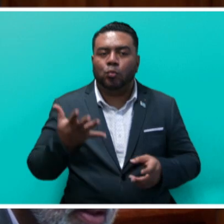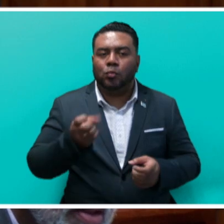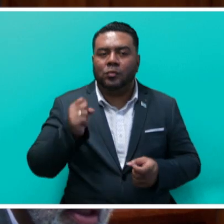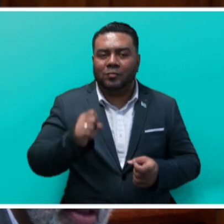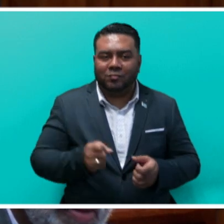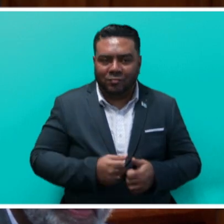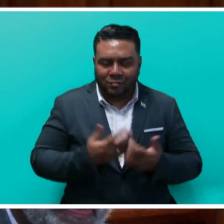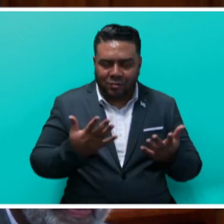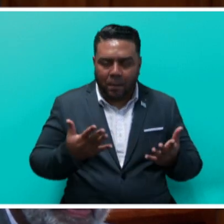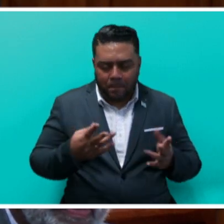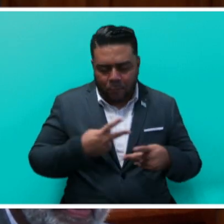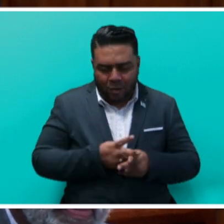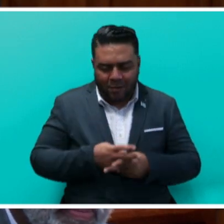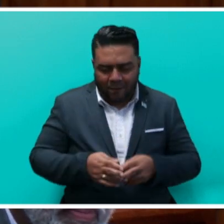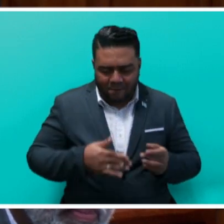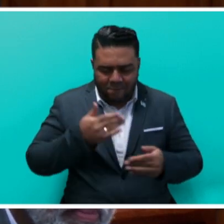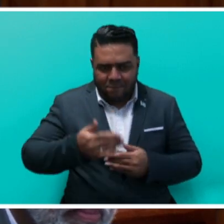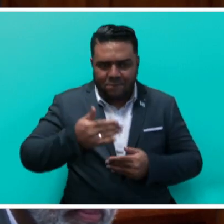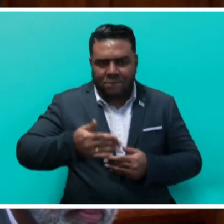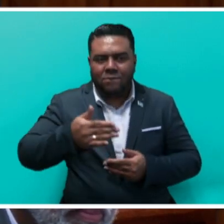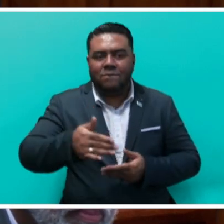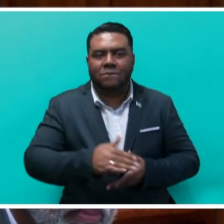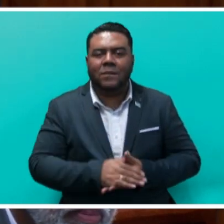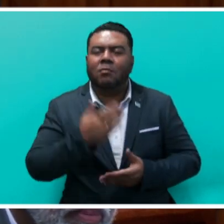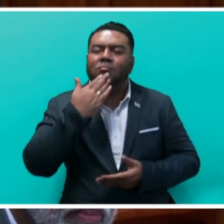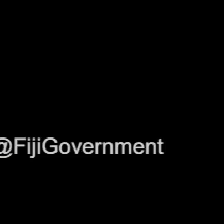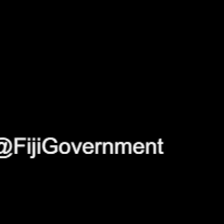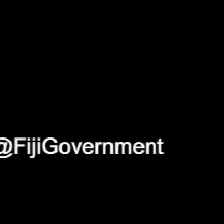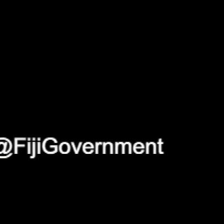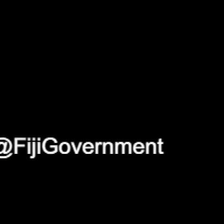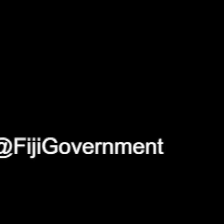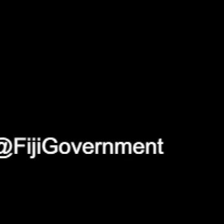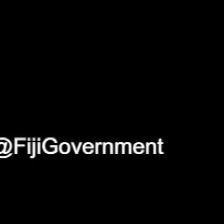enhance their productivity further. Thank you, Mr. Speaker.